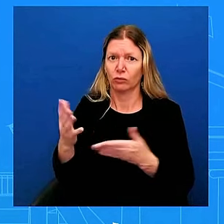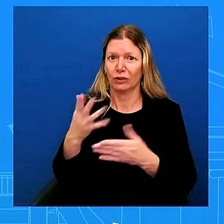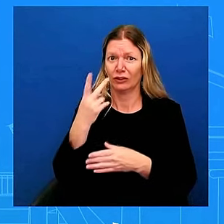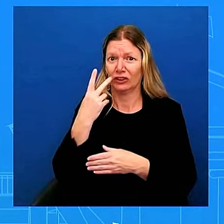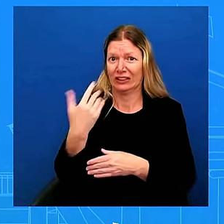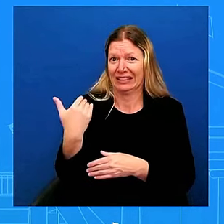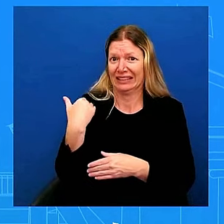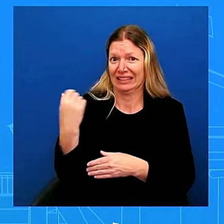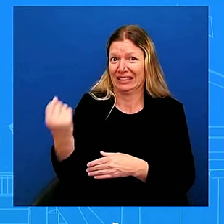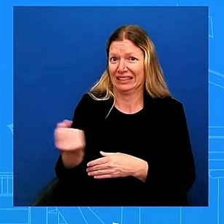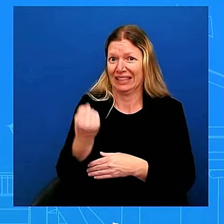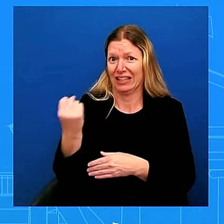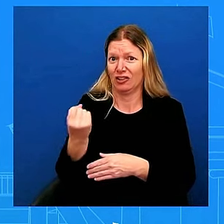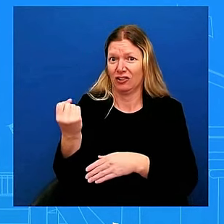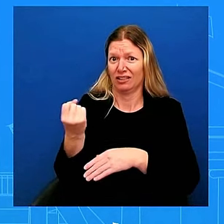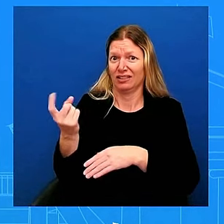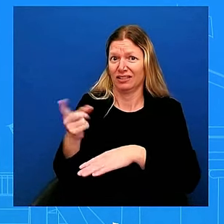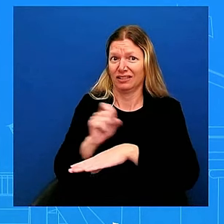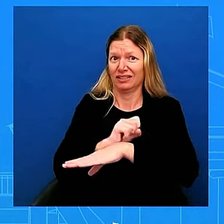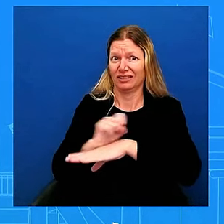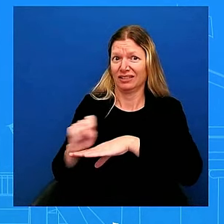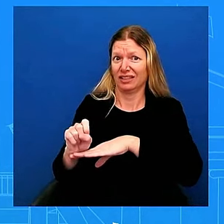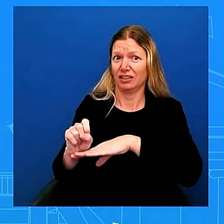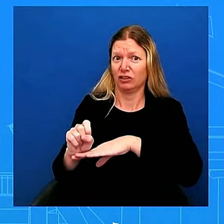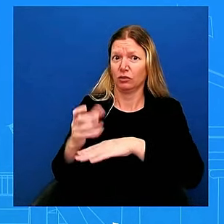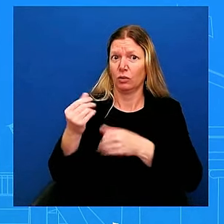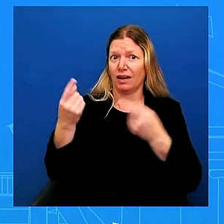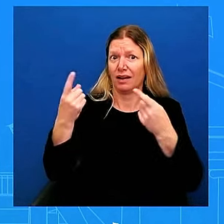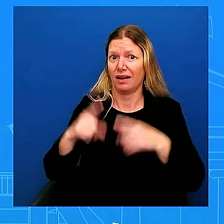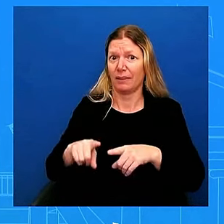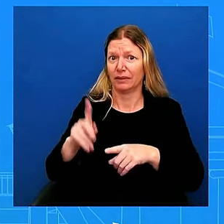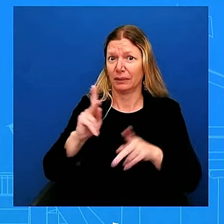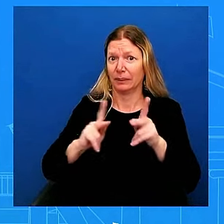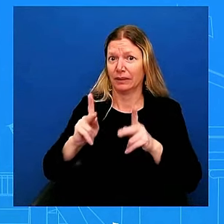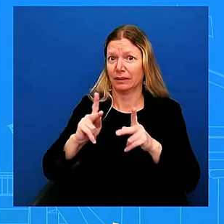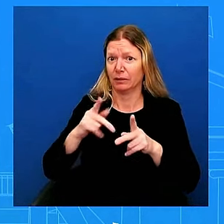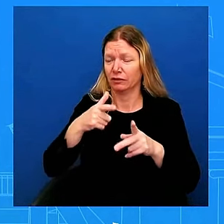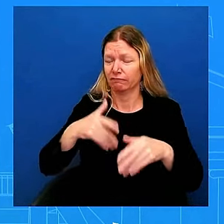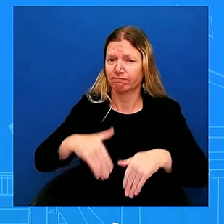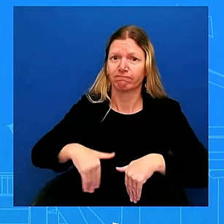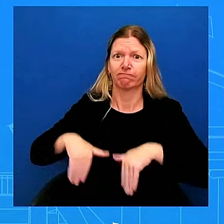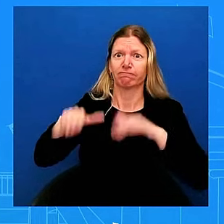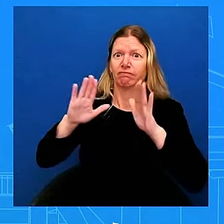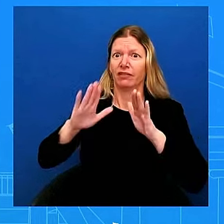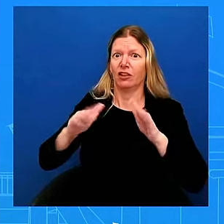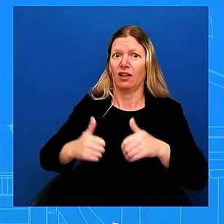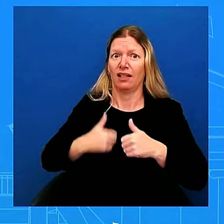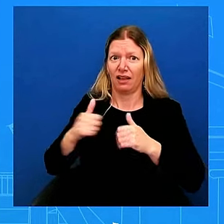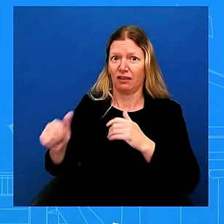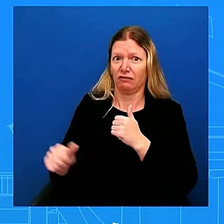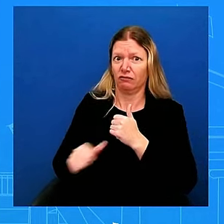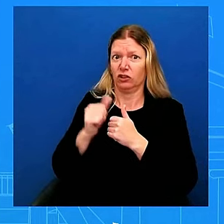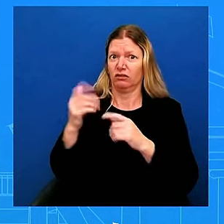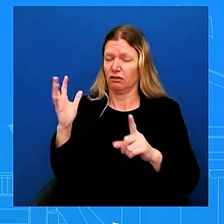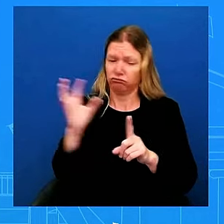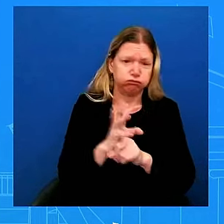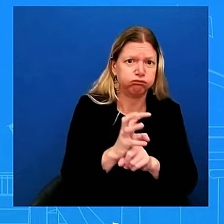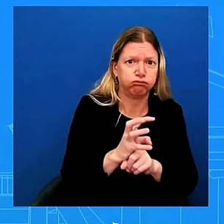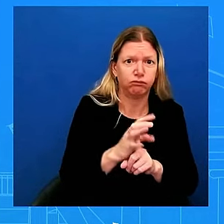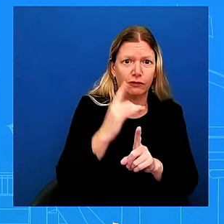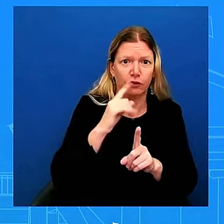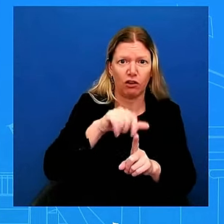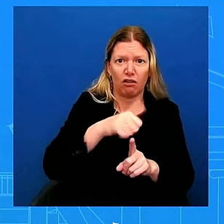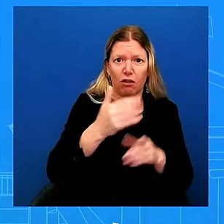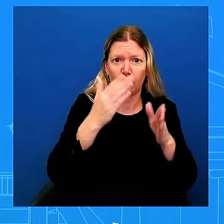with respect to individuals putting their own lives at risk for the protection of another is exactly what the American public should